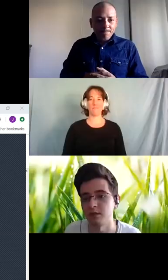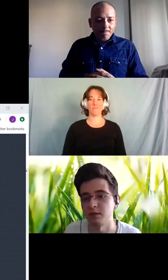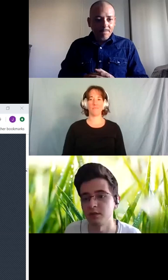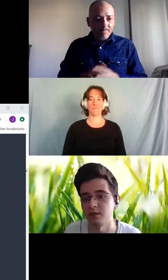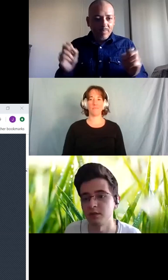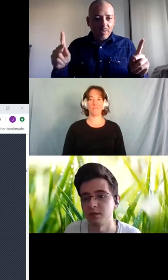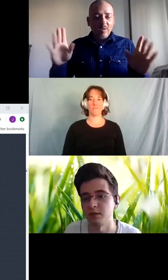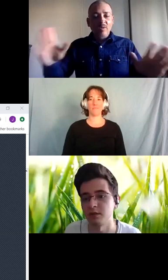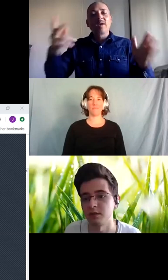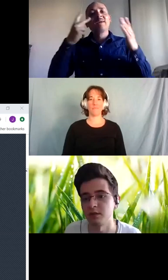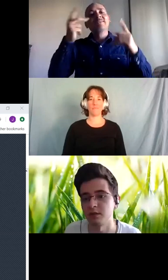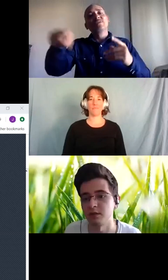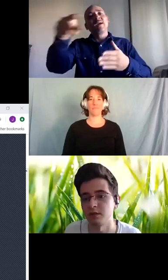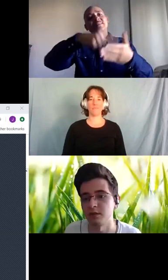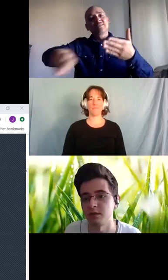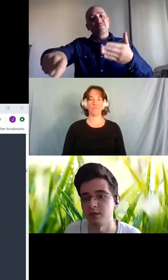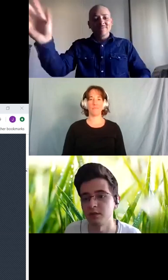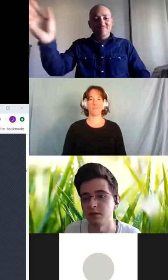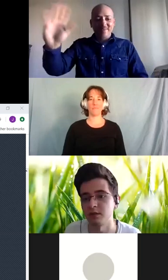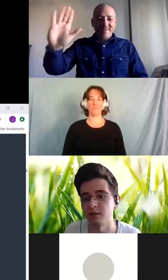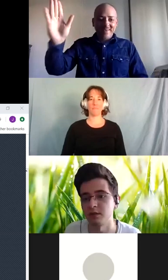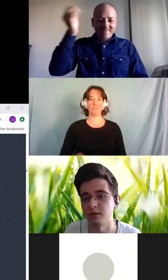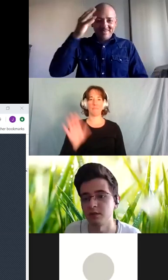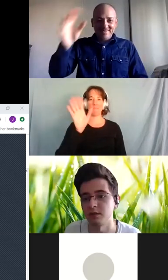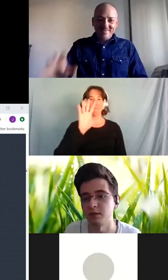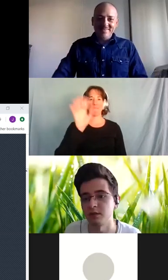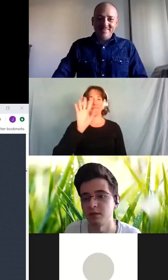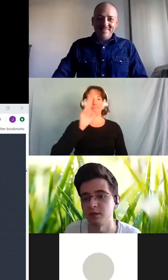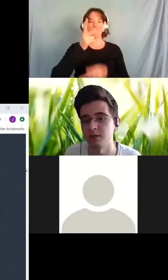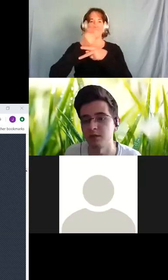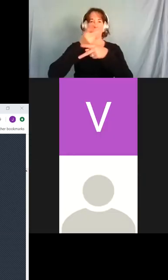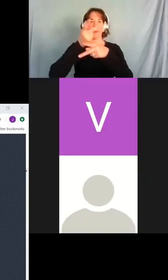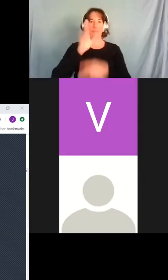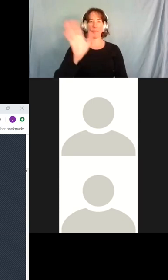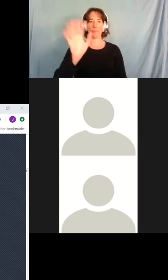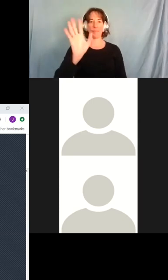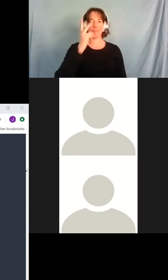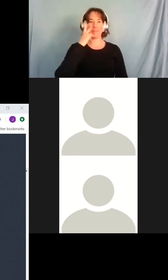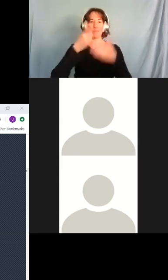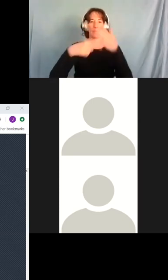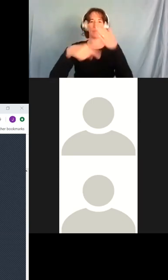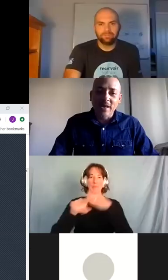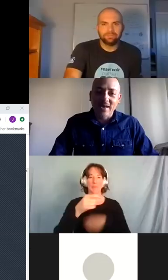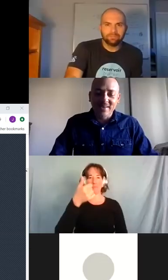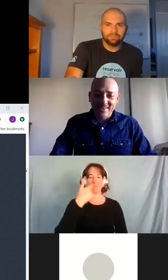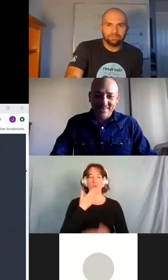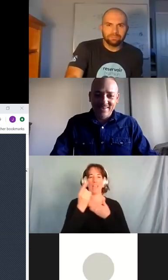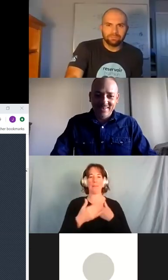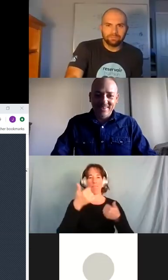Okay, All right. see you guys next week. Thank you, everybody. Yeah. Thank you. Bye. Bye. Bye. Bye. Have a good